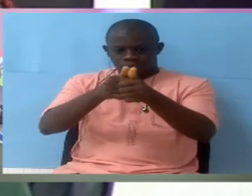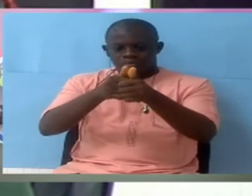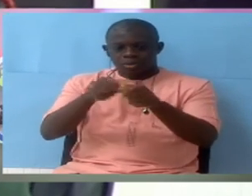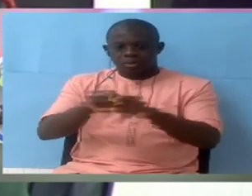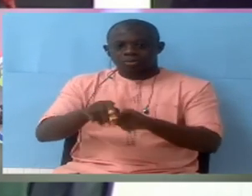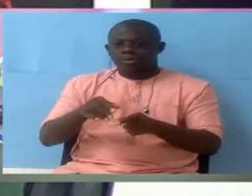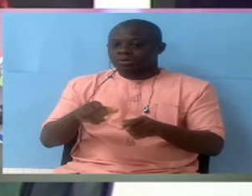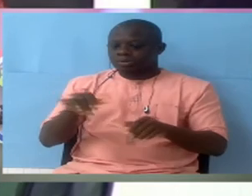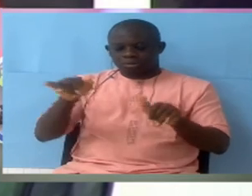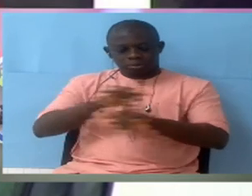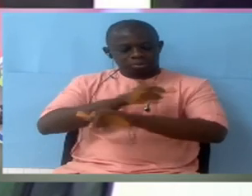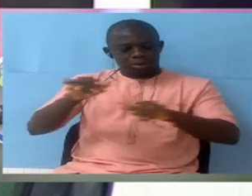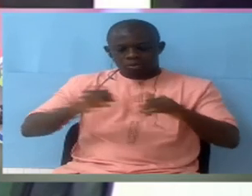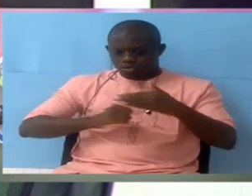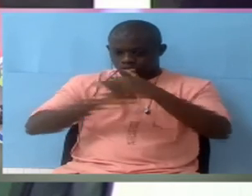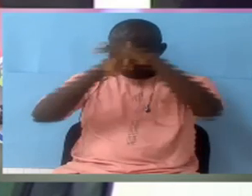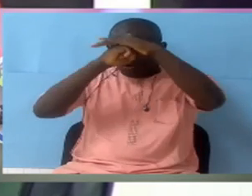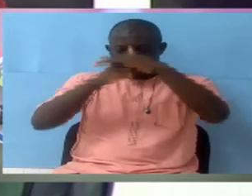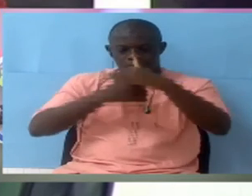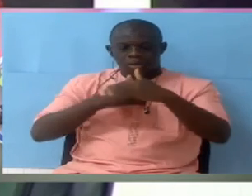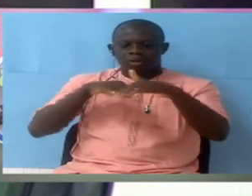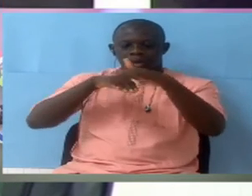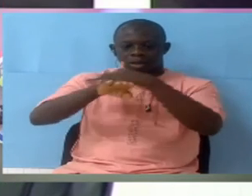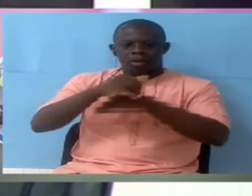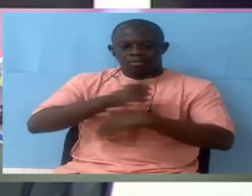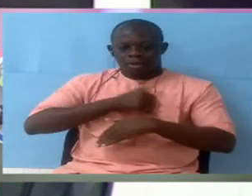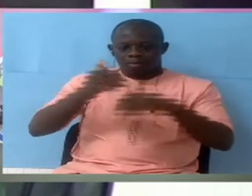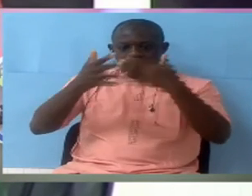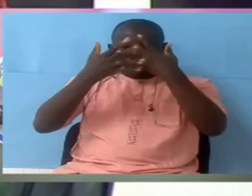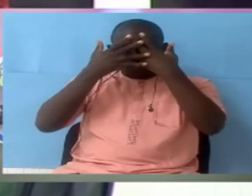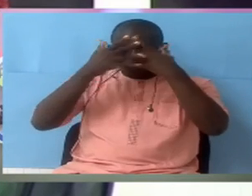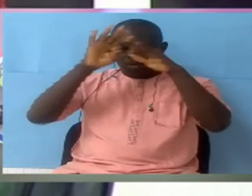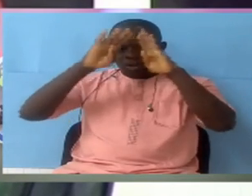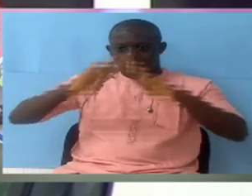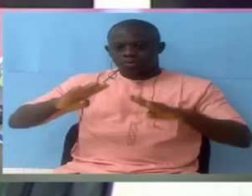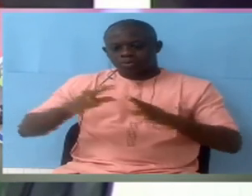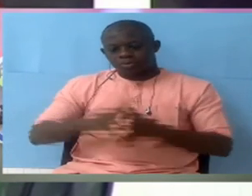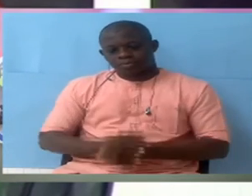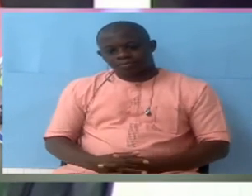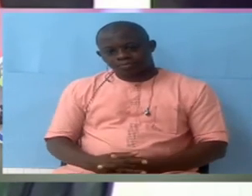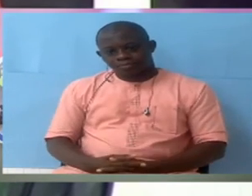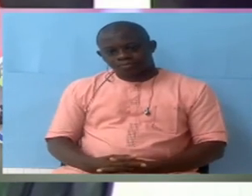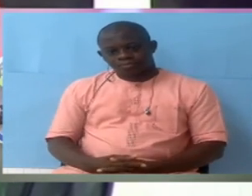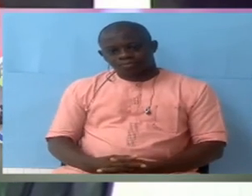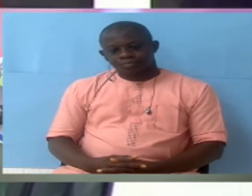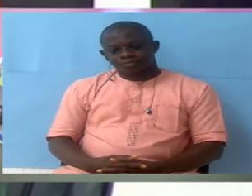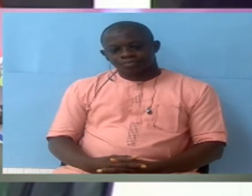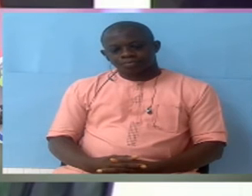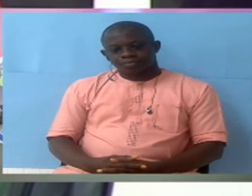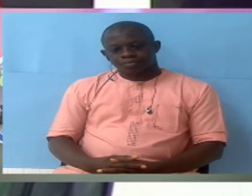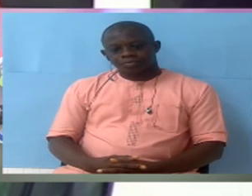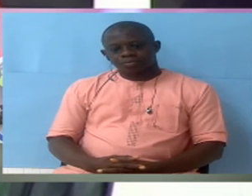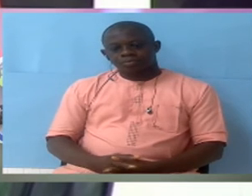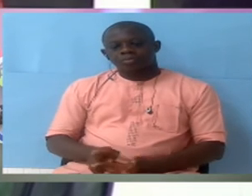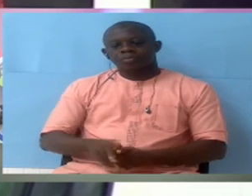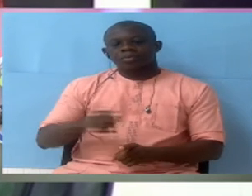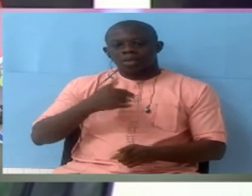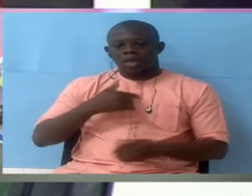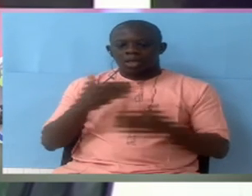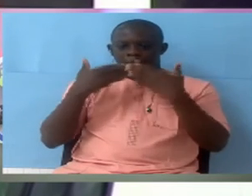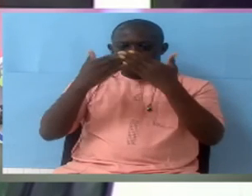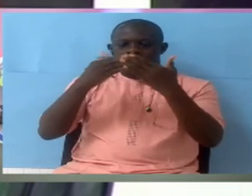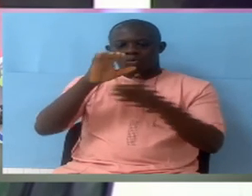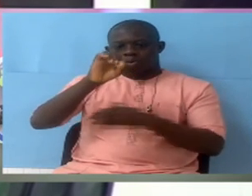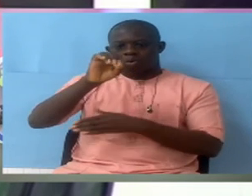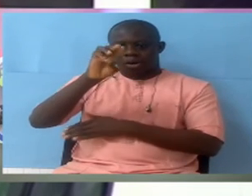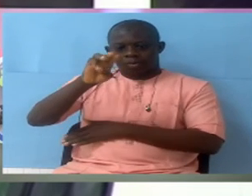still support me to go to my room. Be baño dañ ma dimbalé pour ma mëna dox dem ci suma cell bi. I told Omar Koli again. Ci